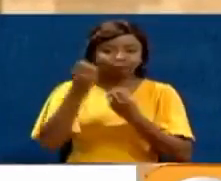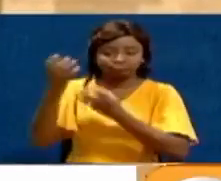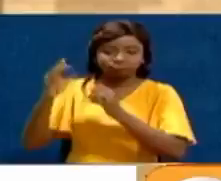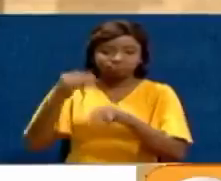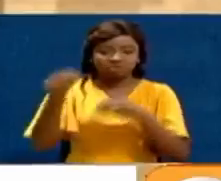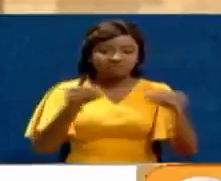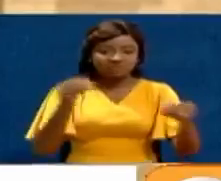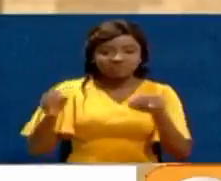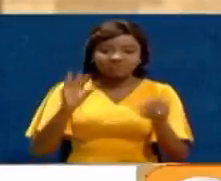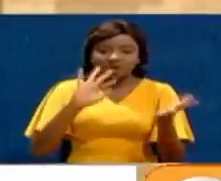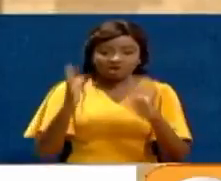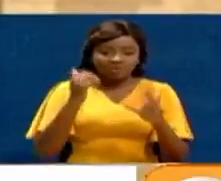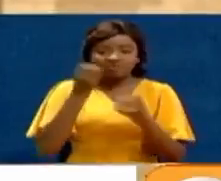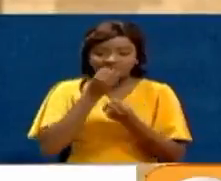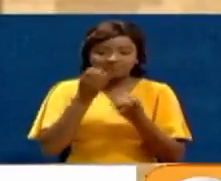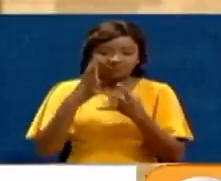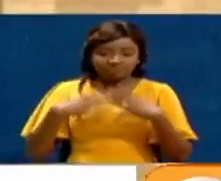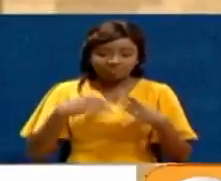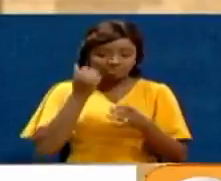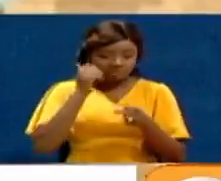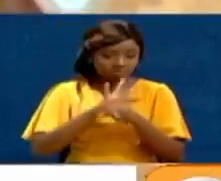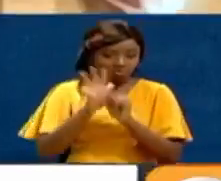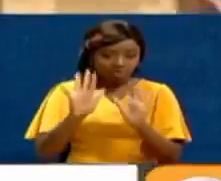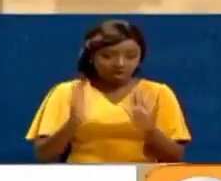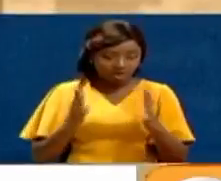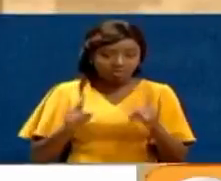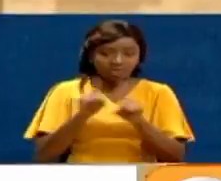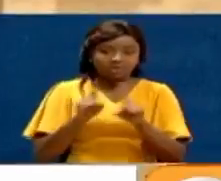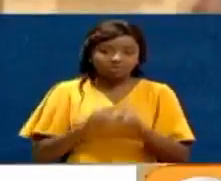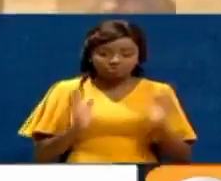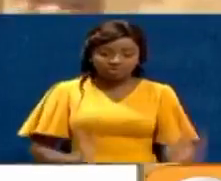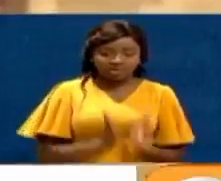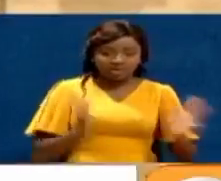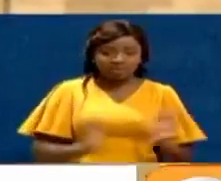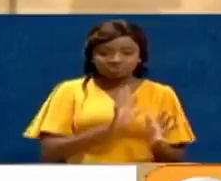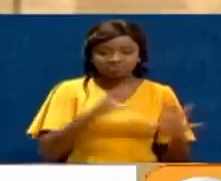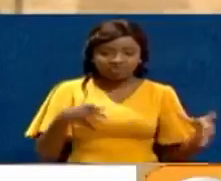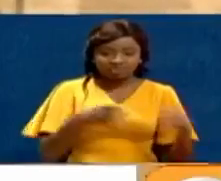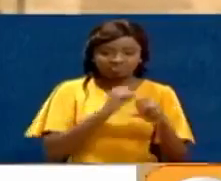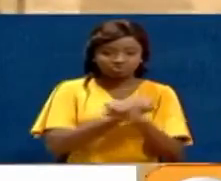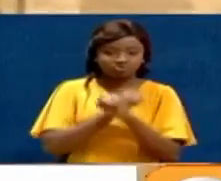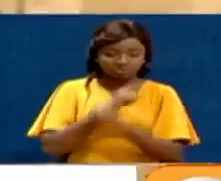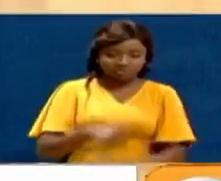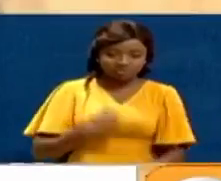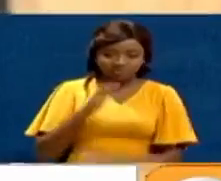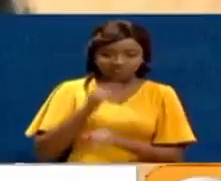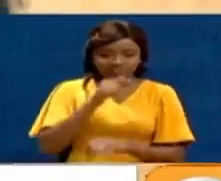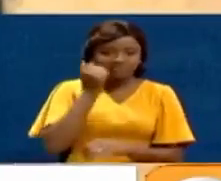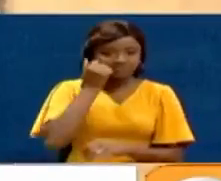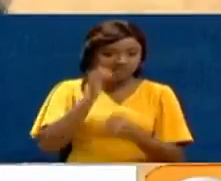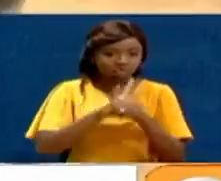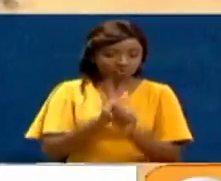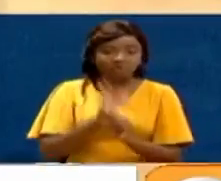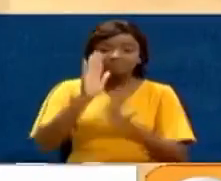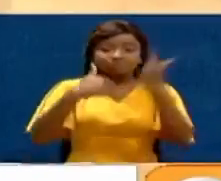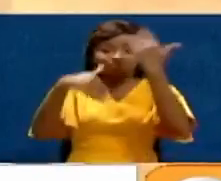information kuhusu mambo ya corona na kuwahimiza majamii yao kujikinga kutokana na ugonjwa huu. University